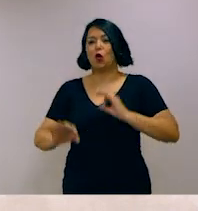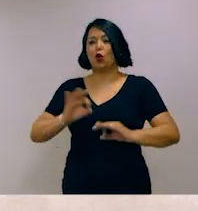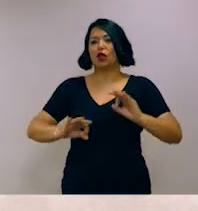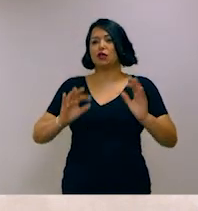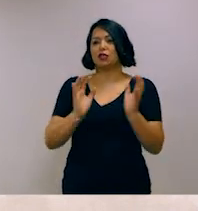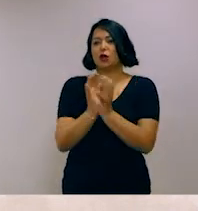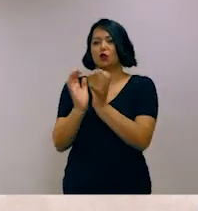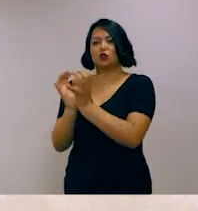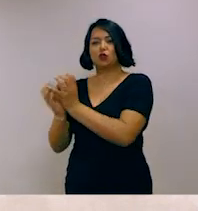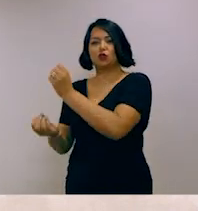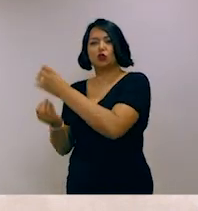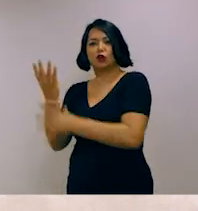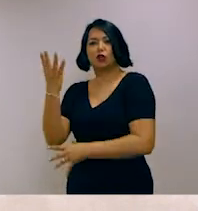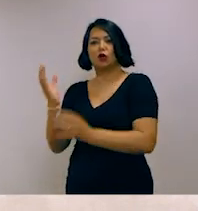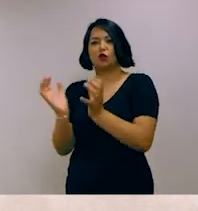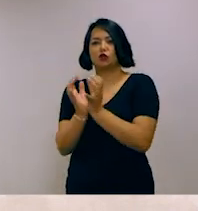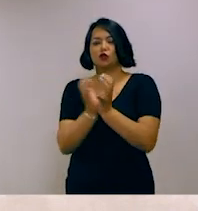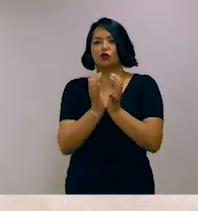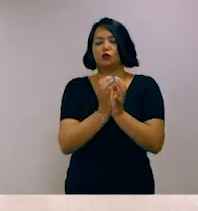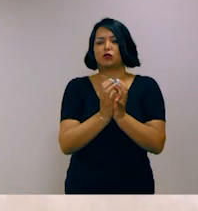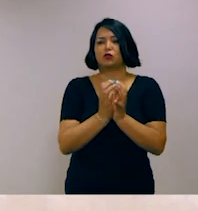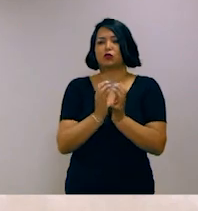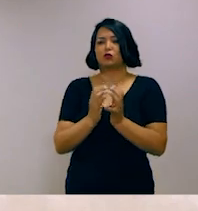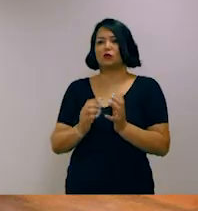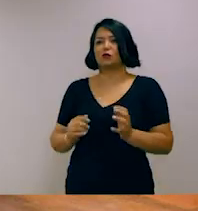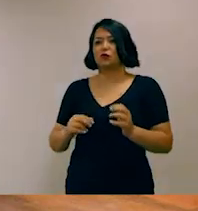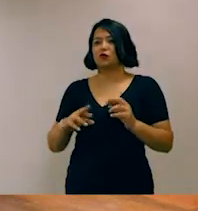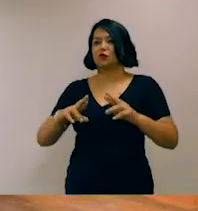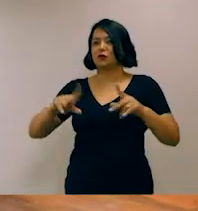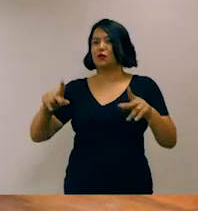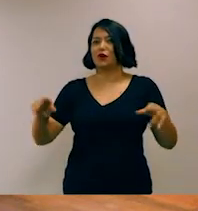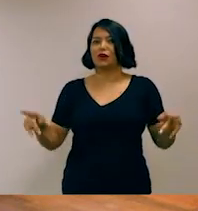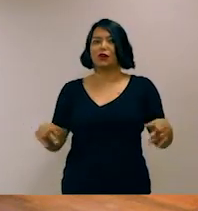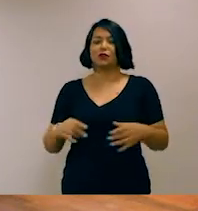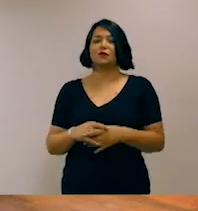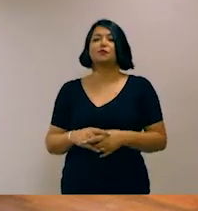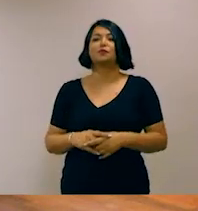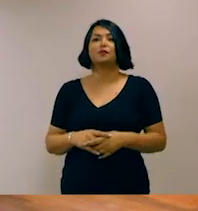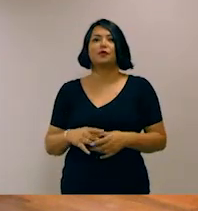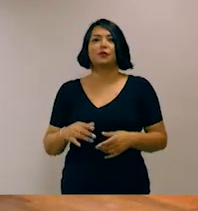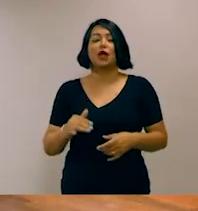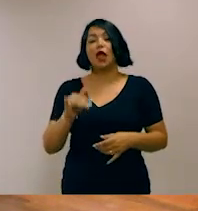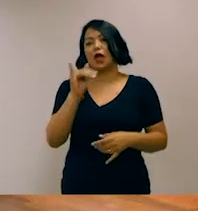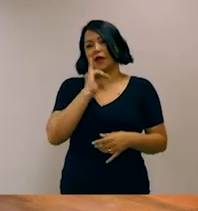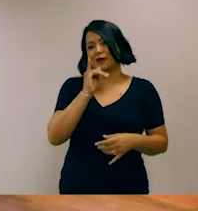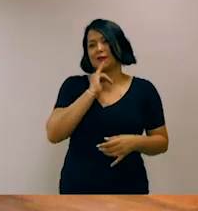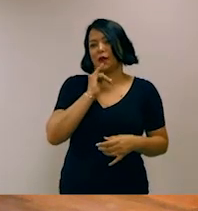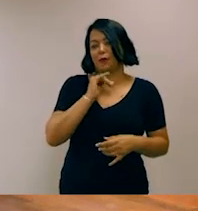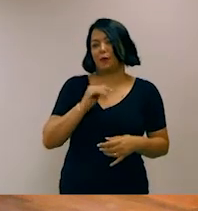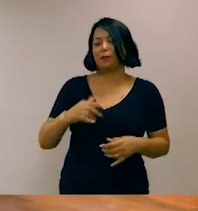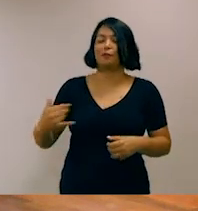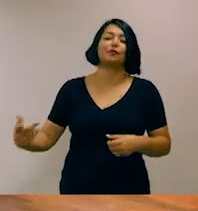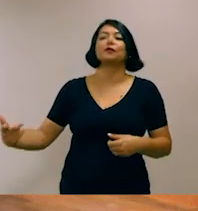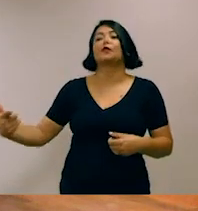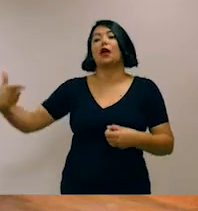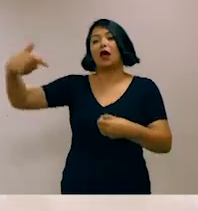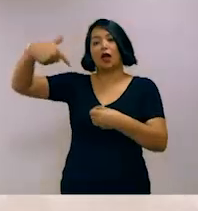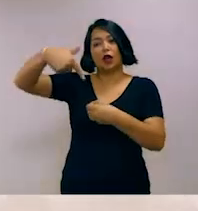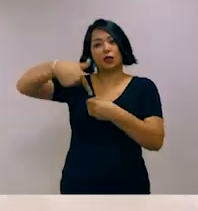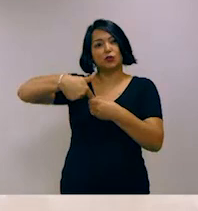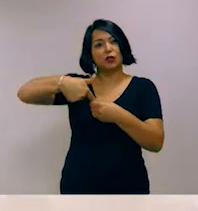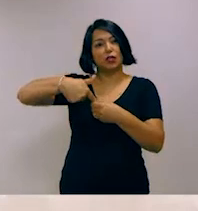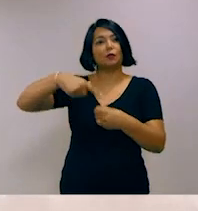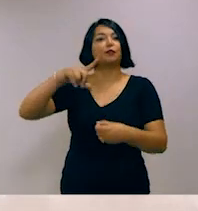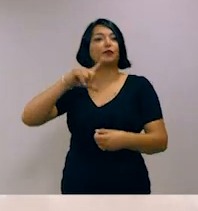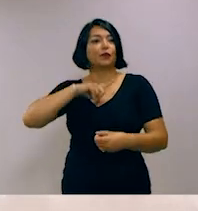identified the patterns of the data, so it created around 10,000 categories of products. For the word gasoline, we